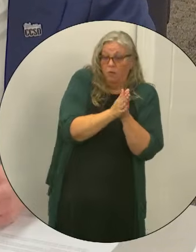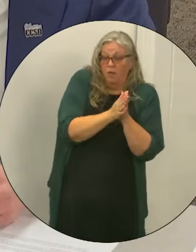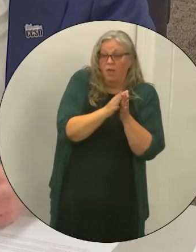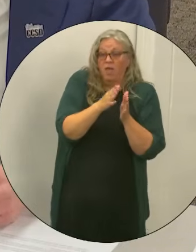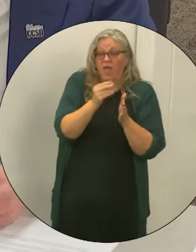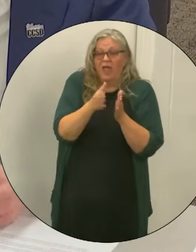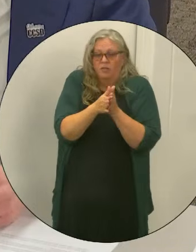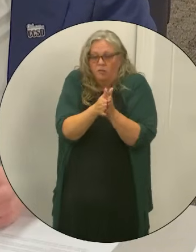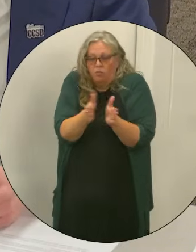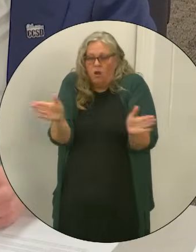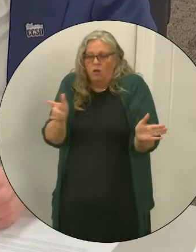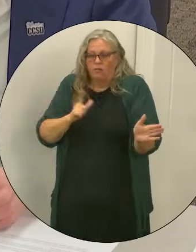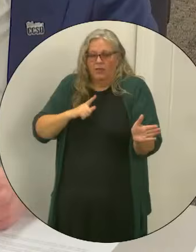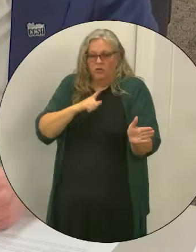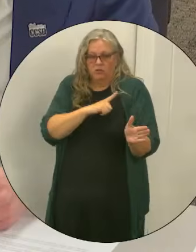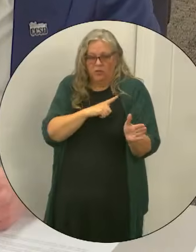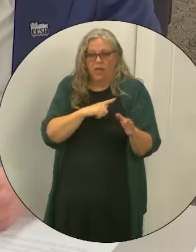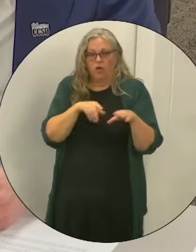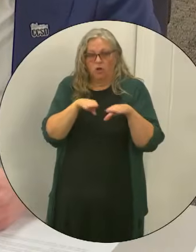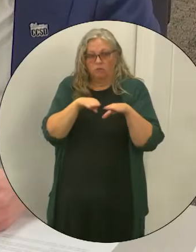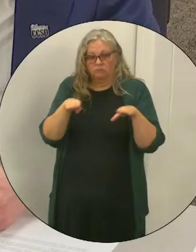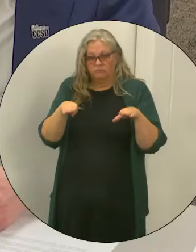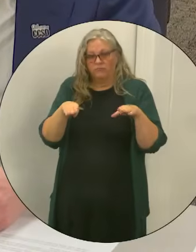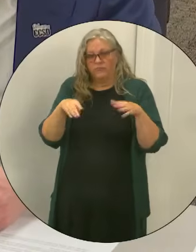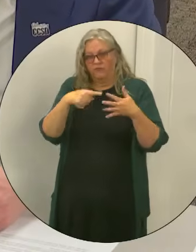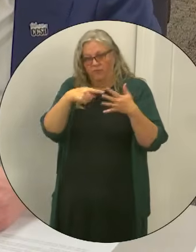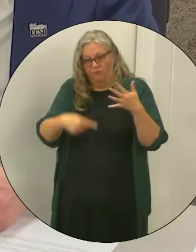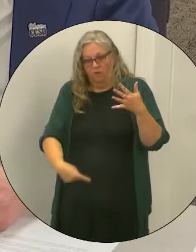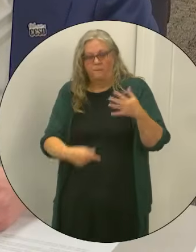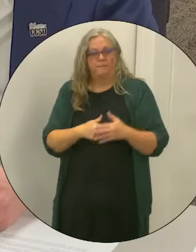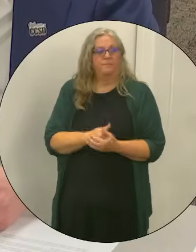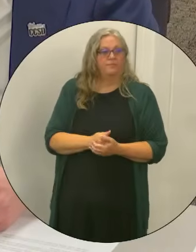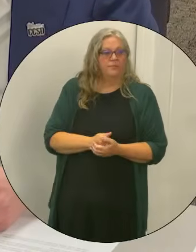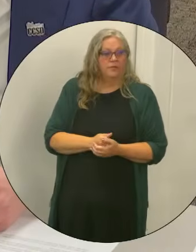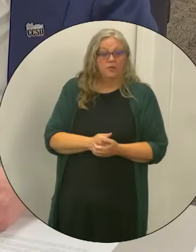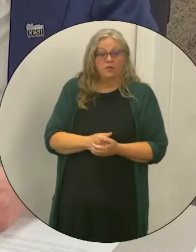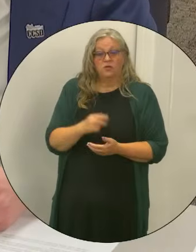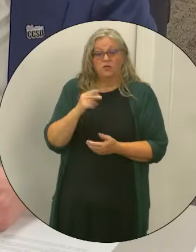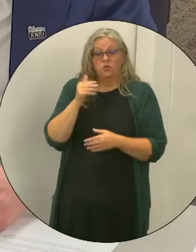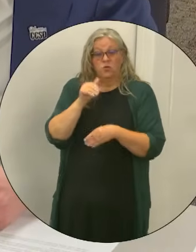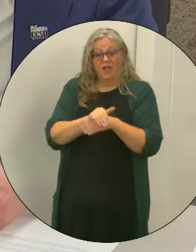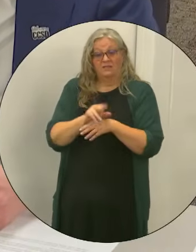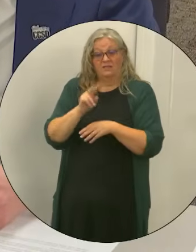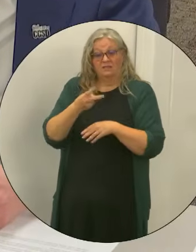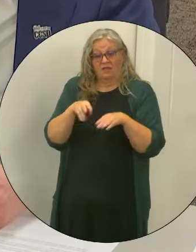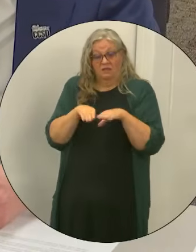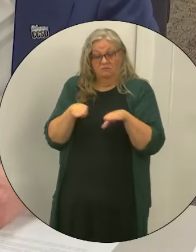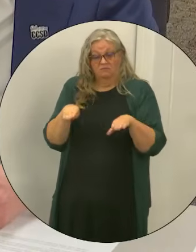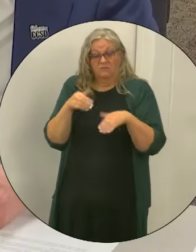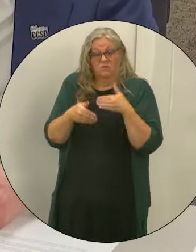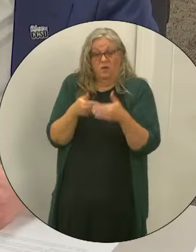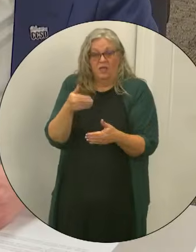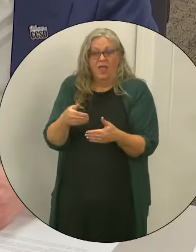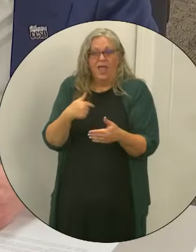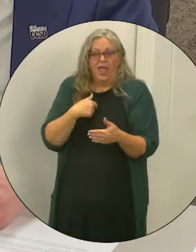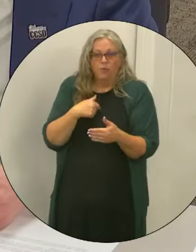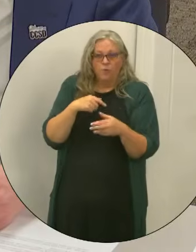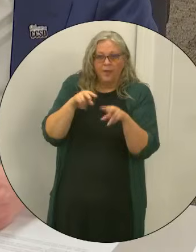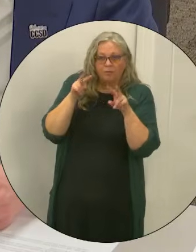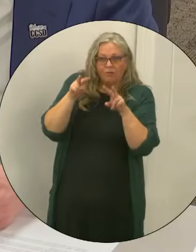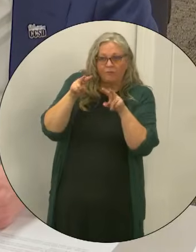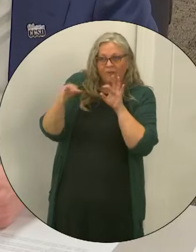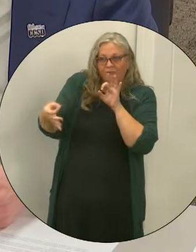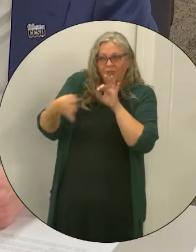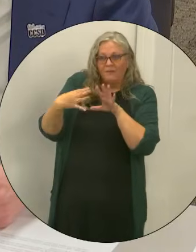the broader legislative platform. Tonight is the second formal step in that process, and we look forward to your feedback and guidance as we work toward